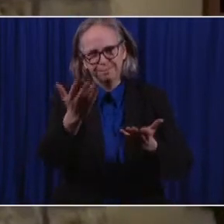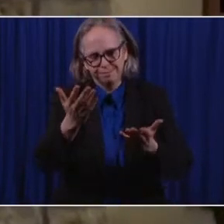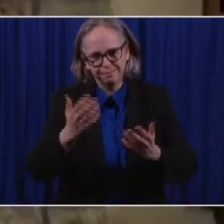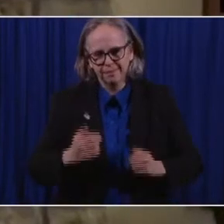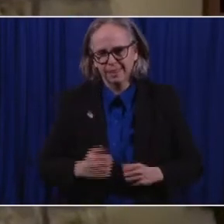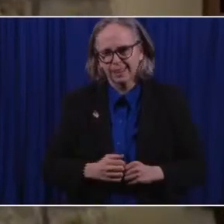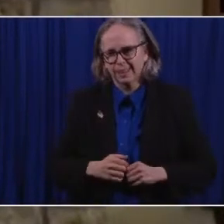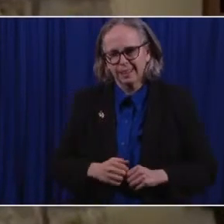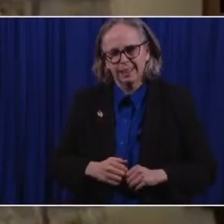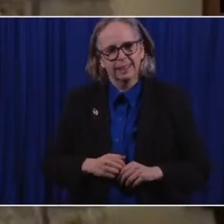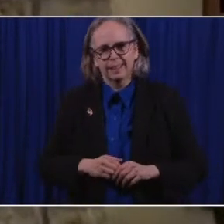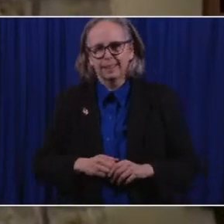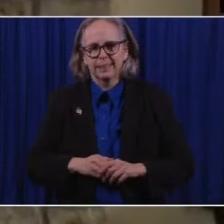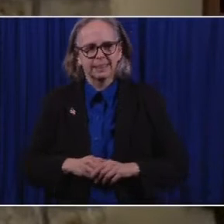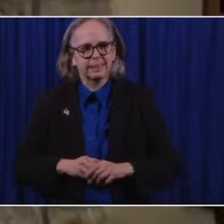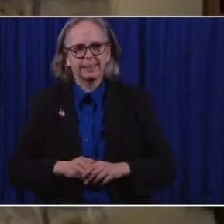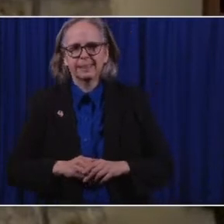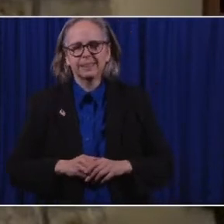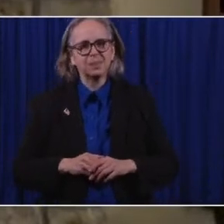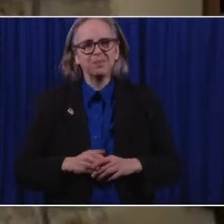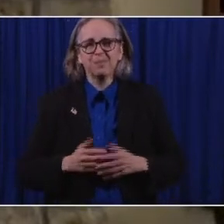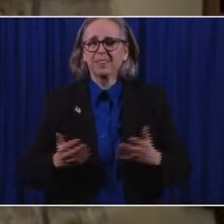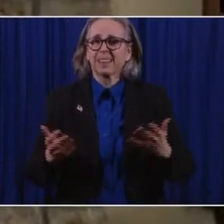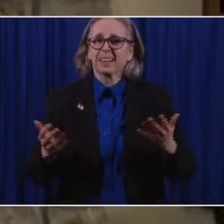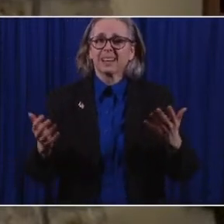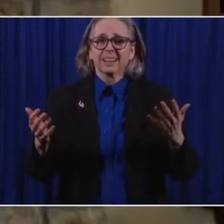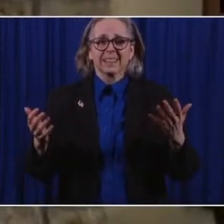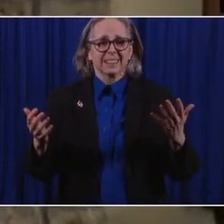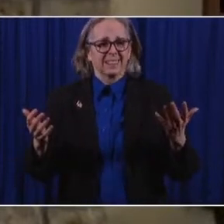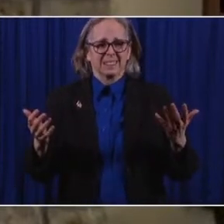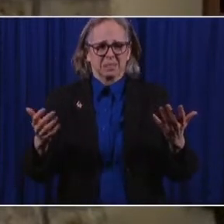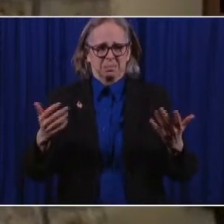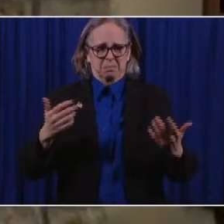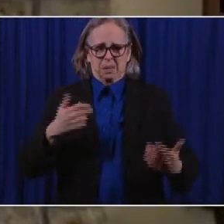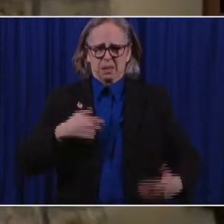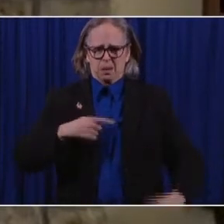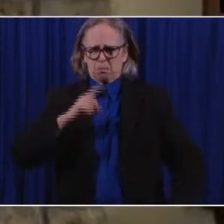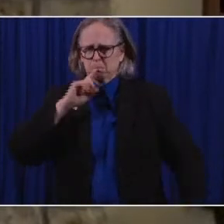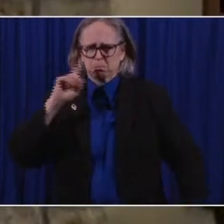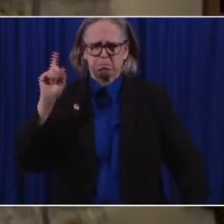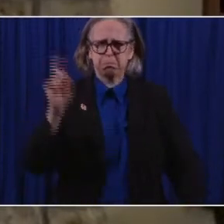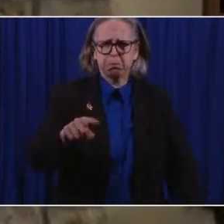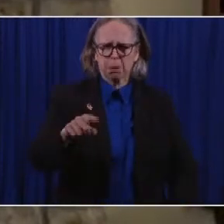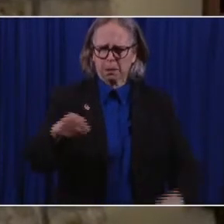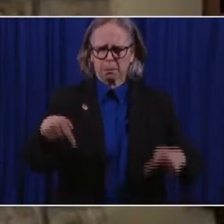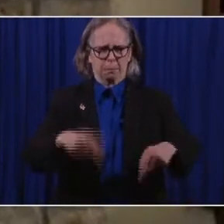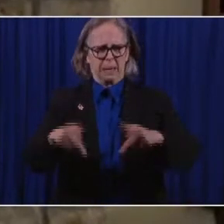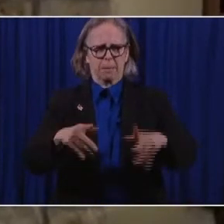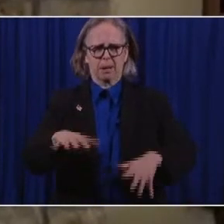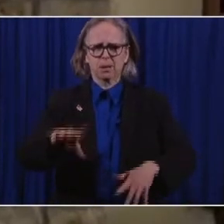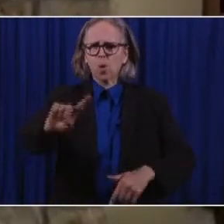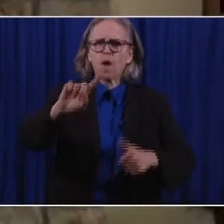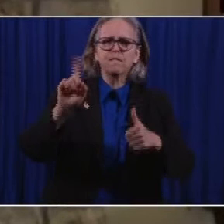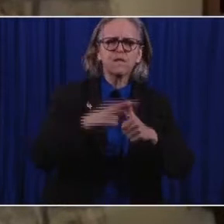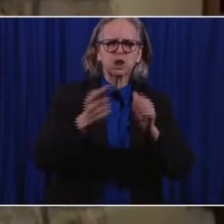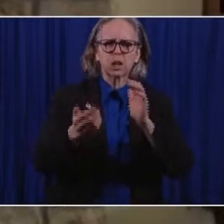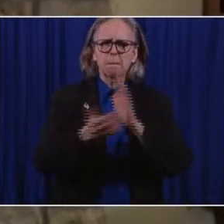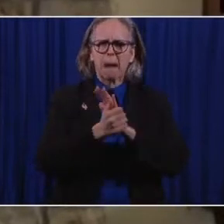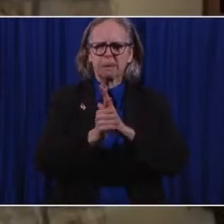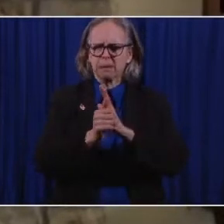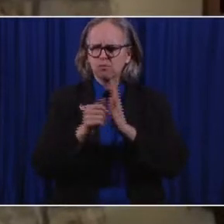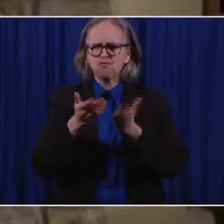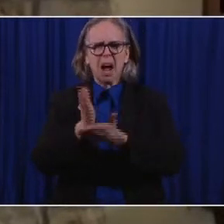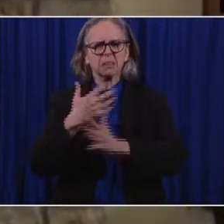I can't tell any Ohioan not to exercise their First Amendment rights. People have a right to go